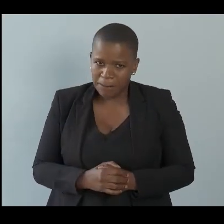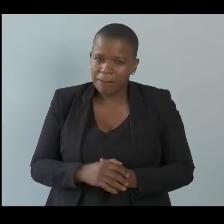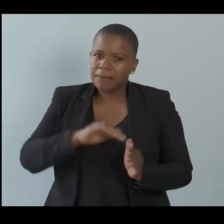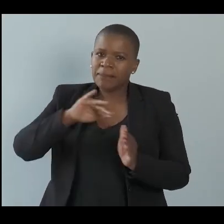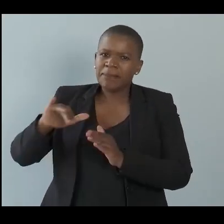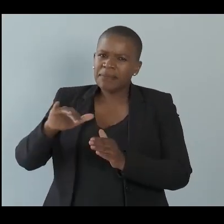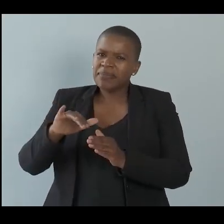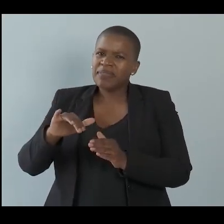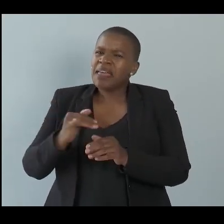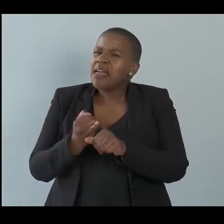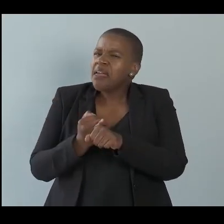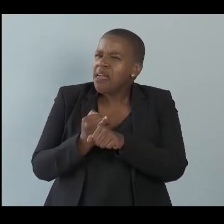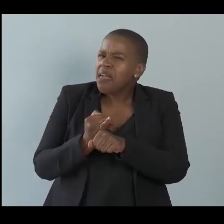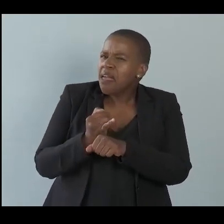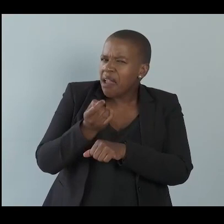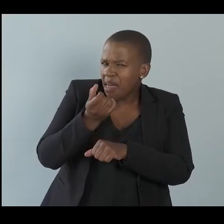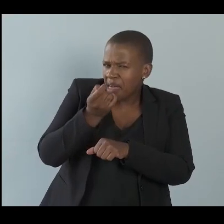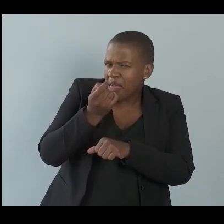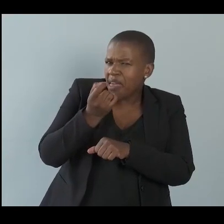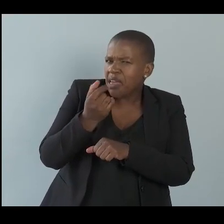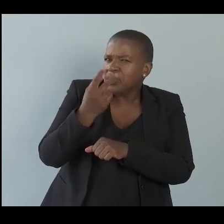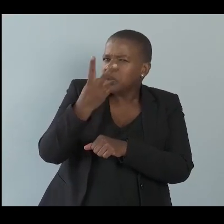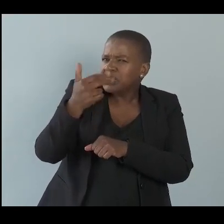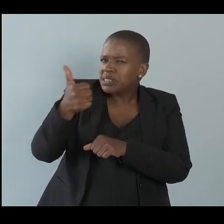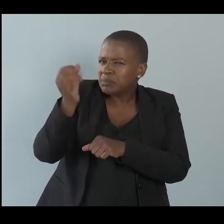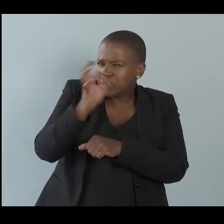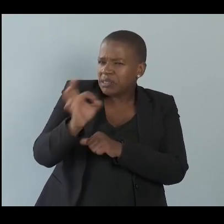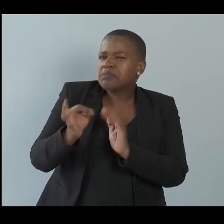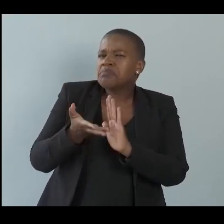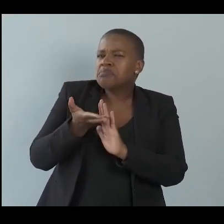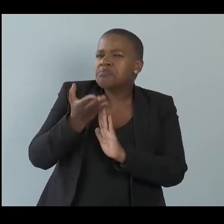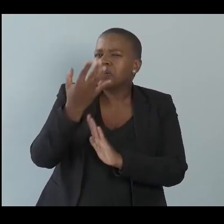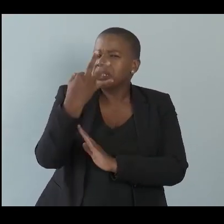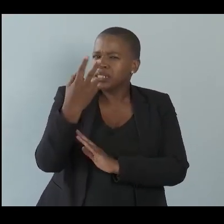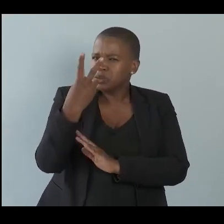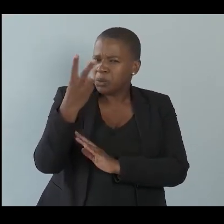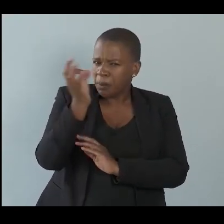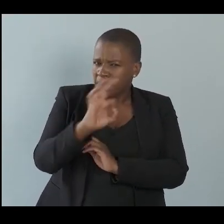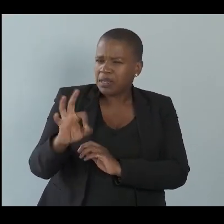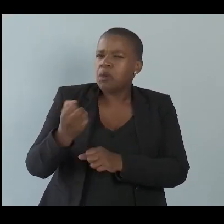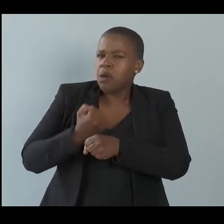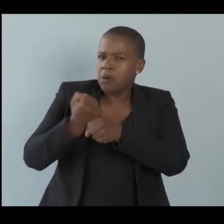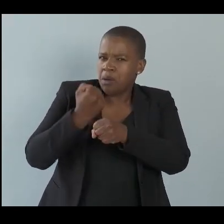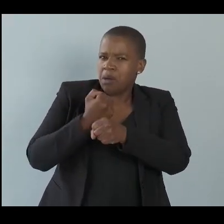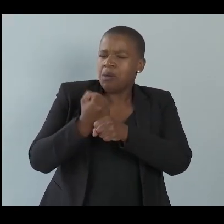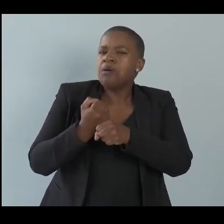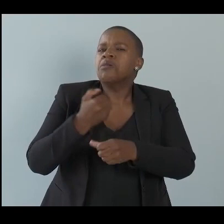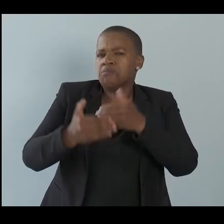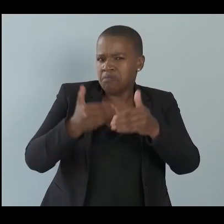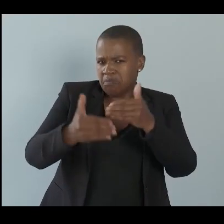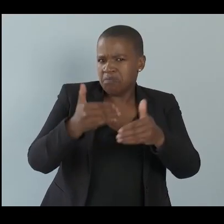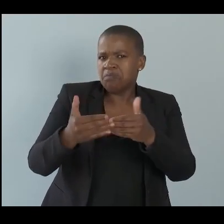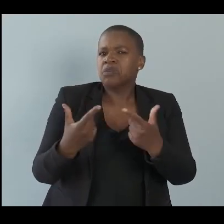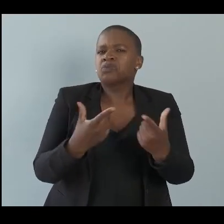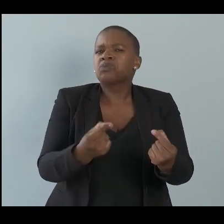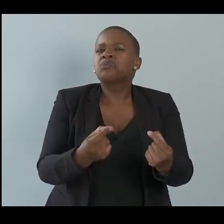a 26% growth in EBITDA and a 32% growth in operating profit in continuing operations after adjusting for the